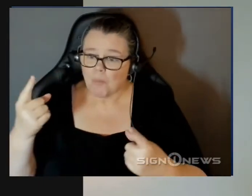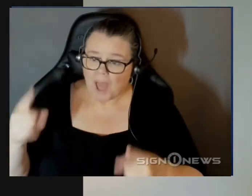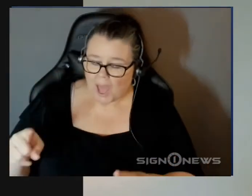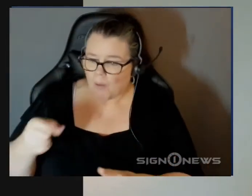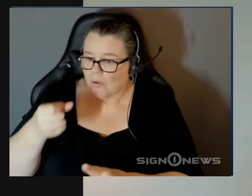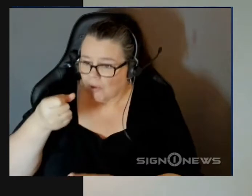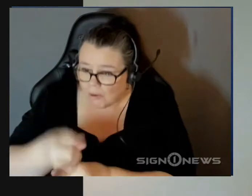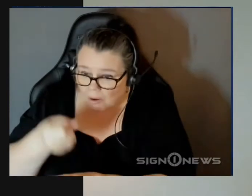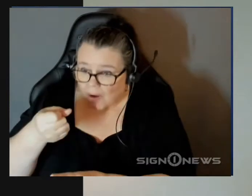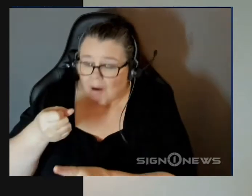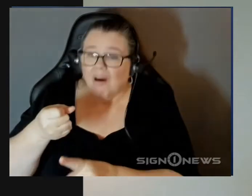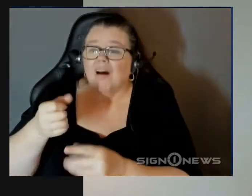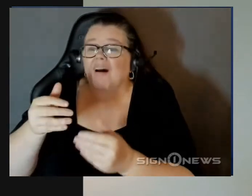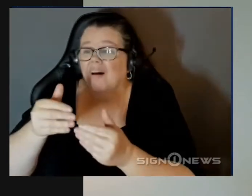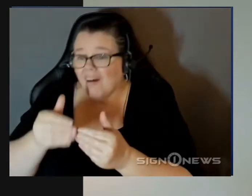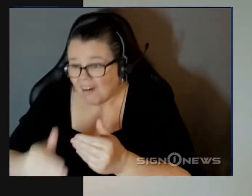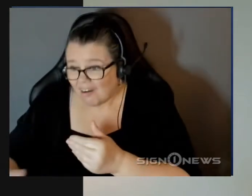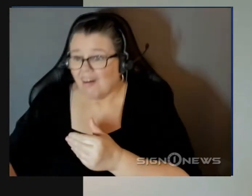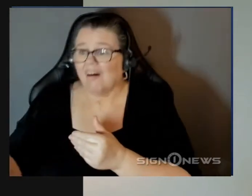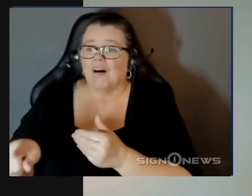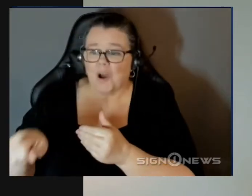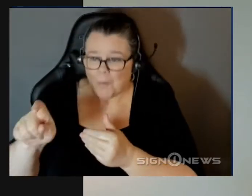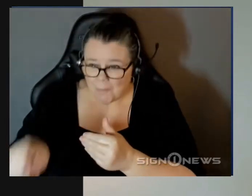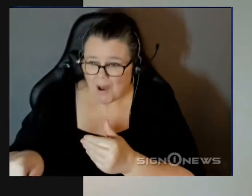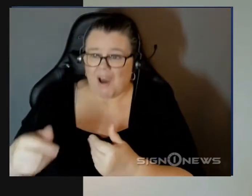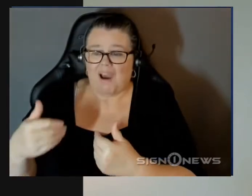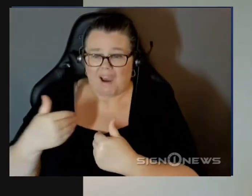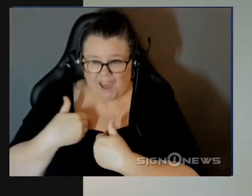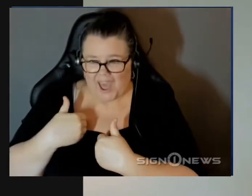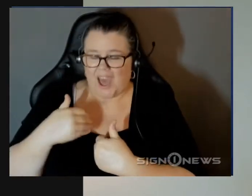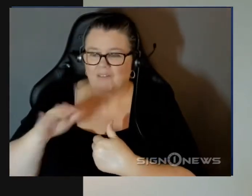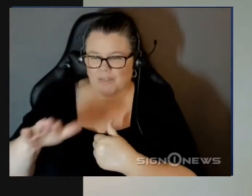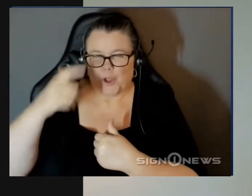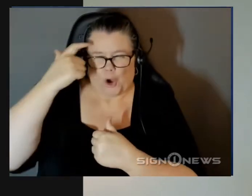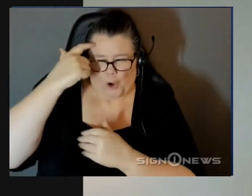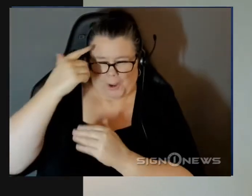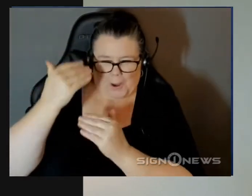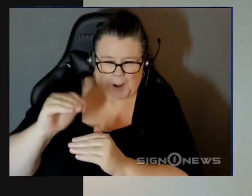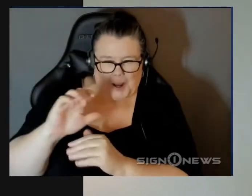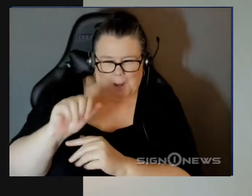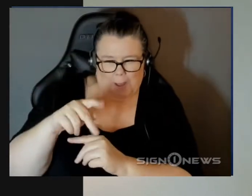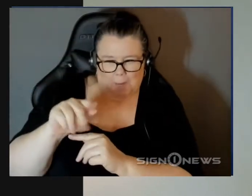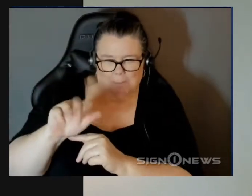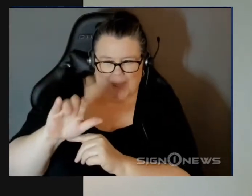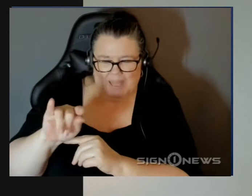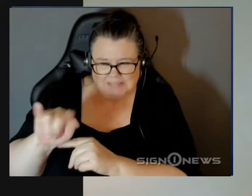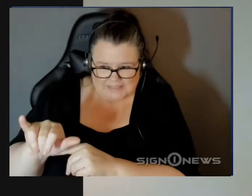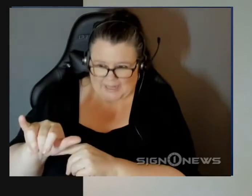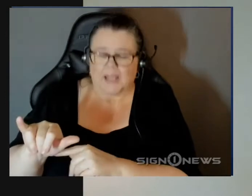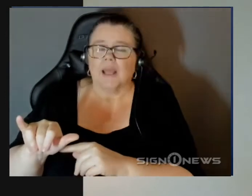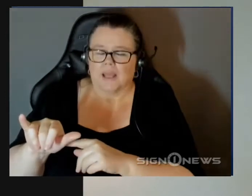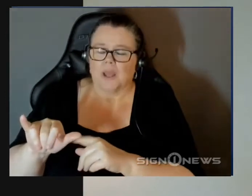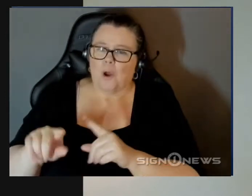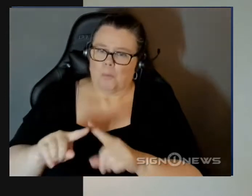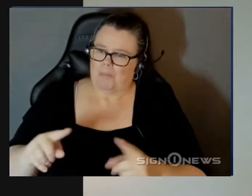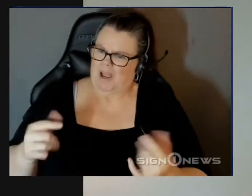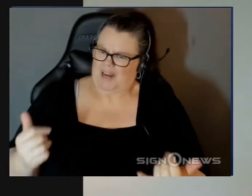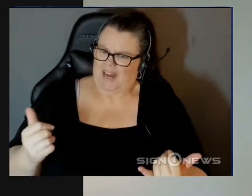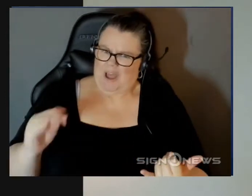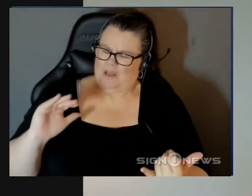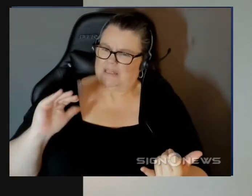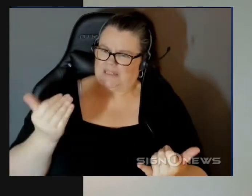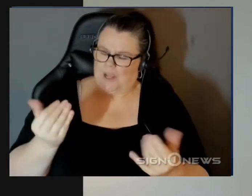be this roteness to it now around folks kind of reaching the age of majority and people seeking out